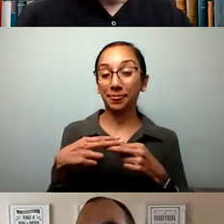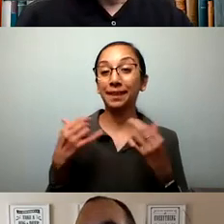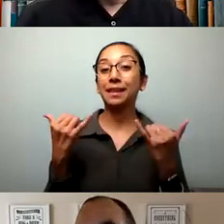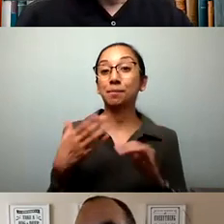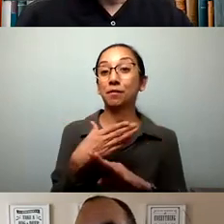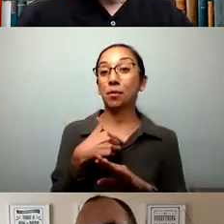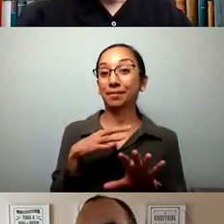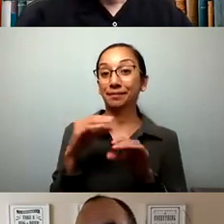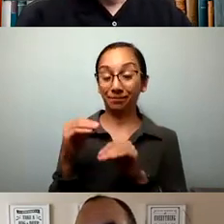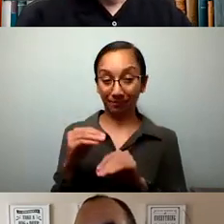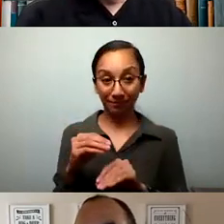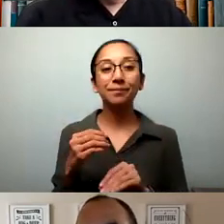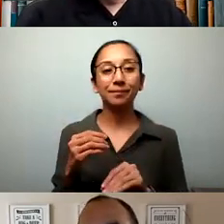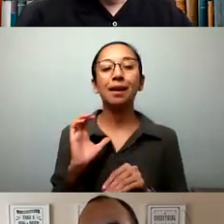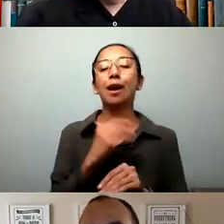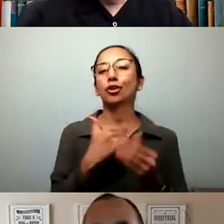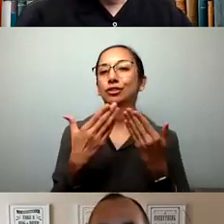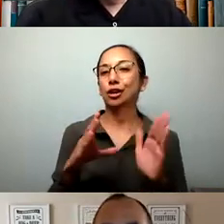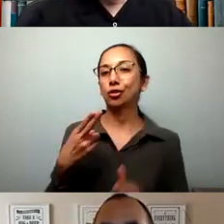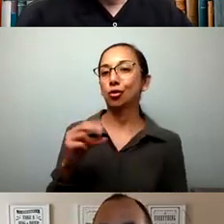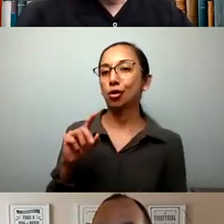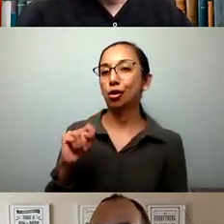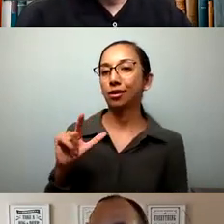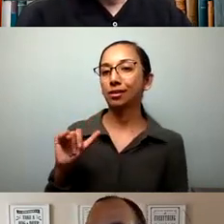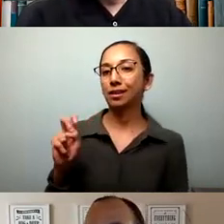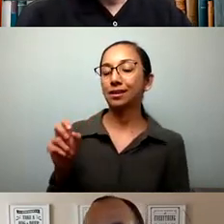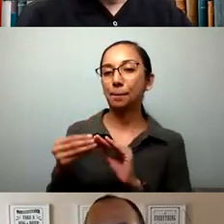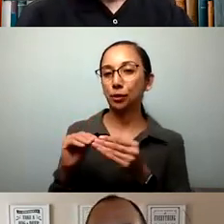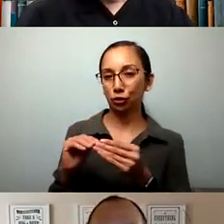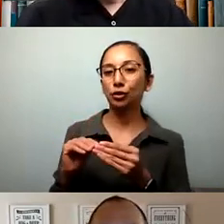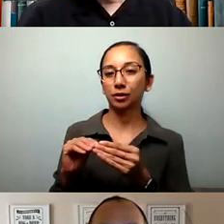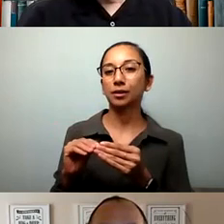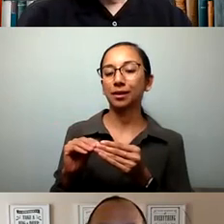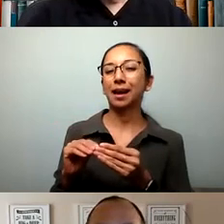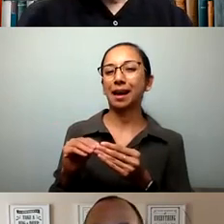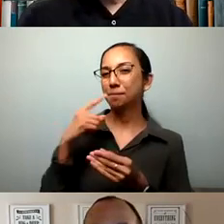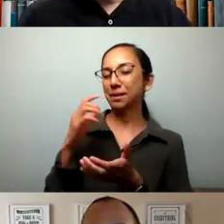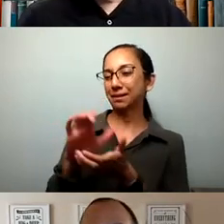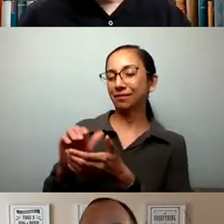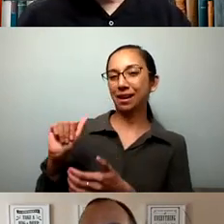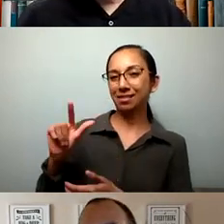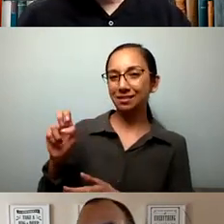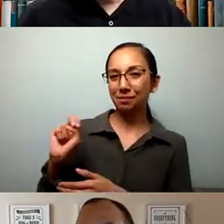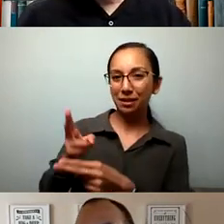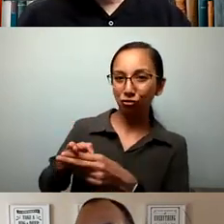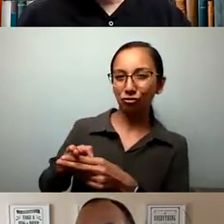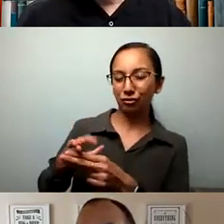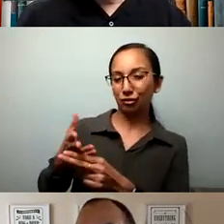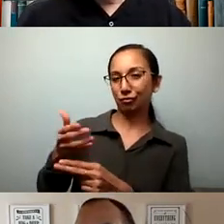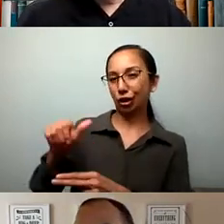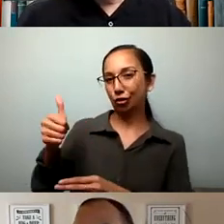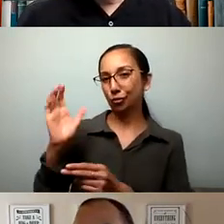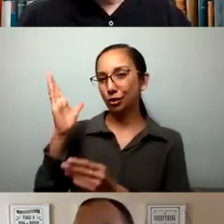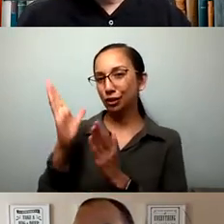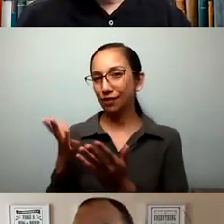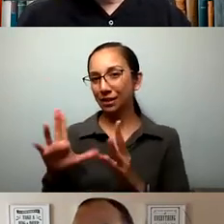here with our general hotline number, that I think Sohel has mentioned, Allison has mentioned, and during our COVID,